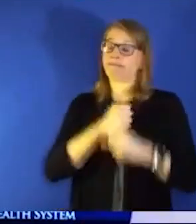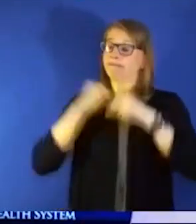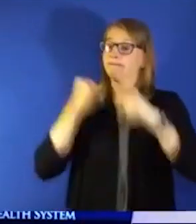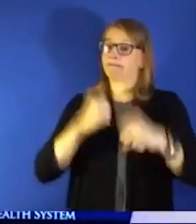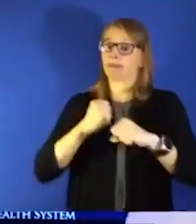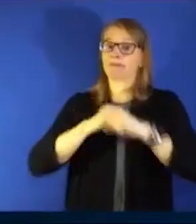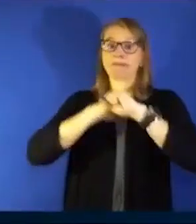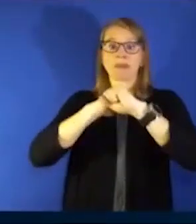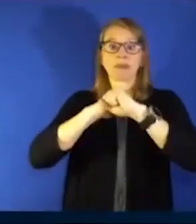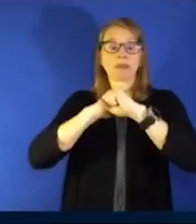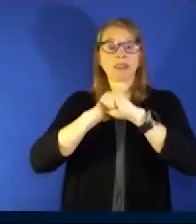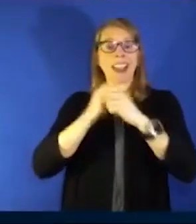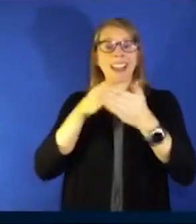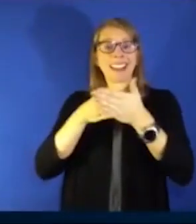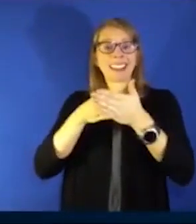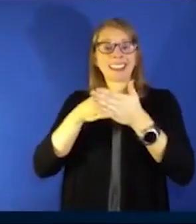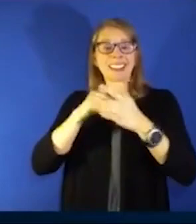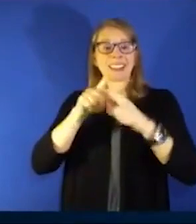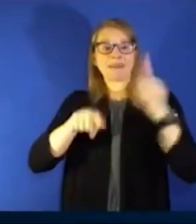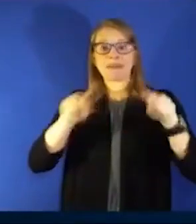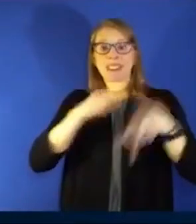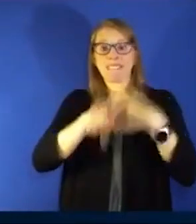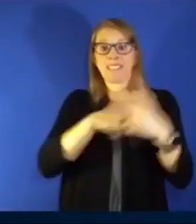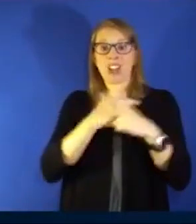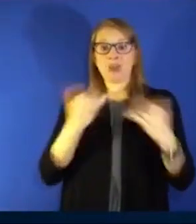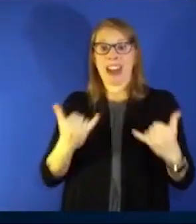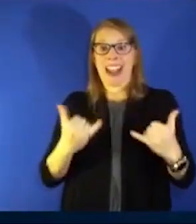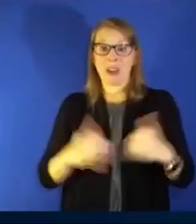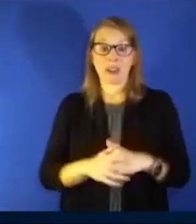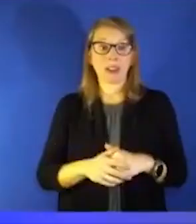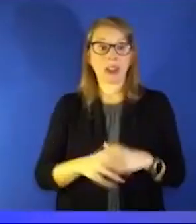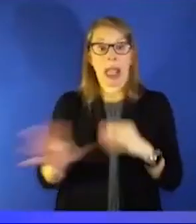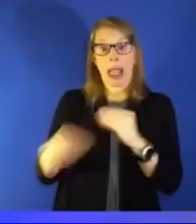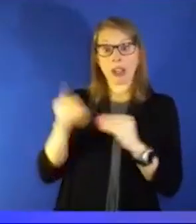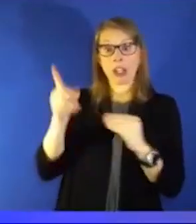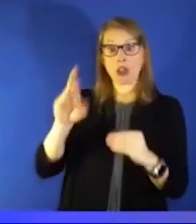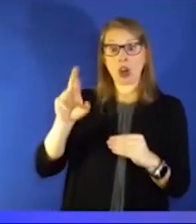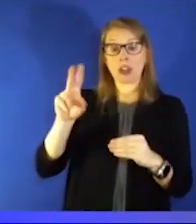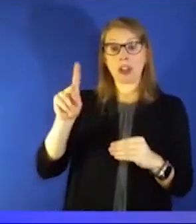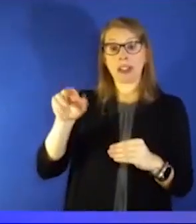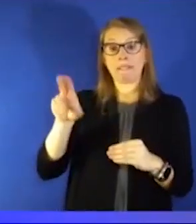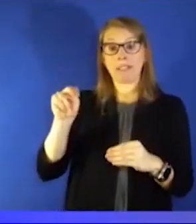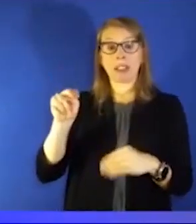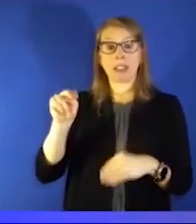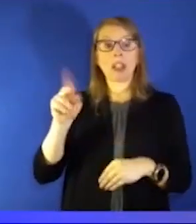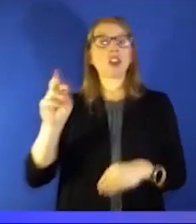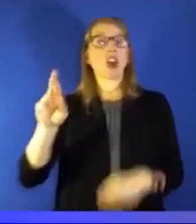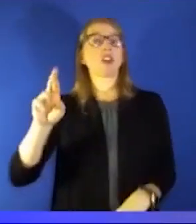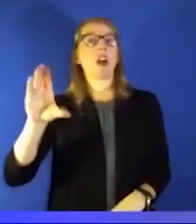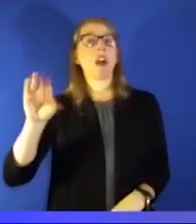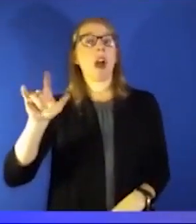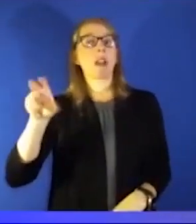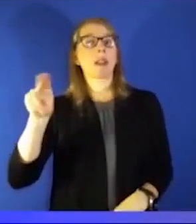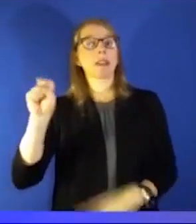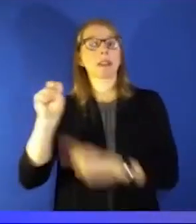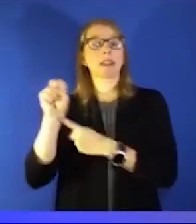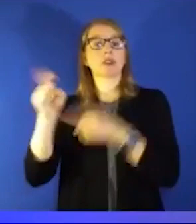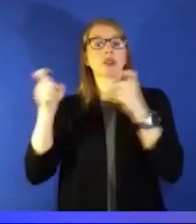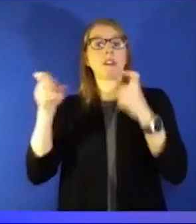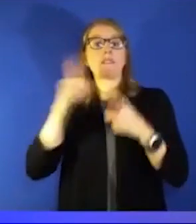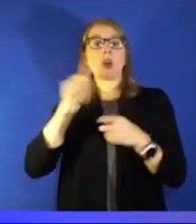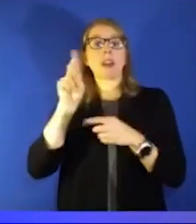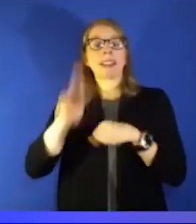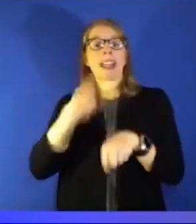seen. Did you have something to add, Dr. Ault? Dr. Collins is the director of the National Institutes of Health and does a